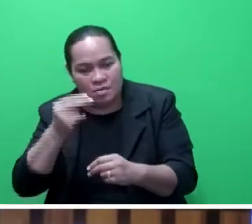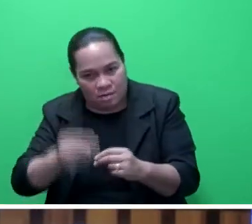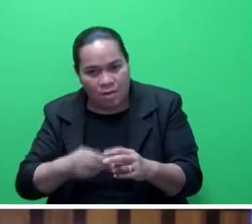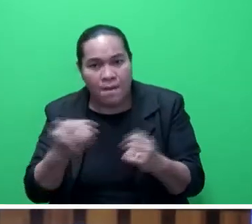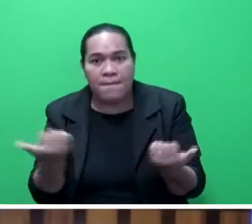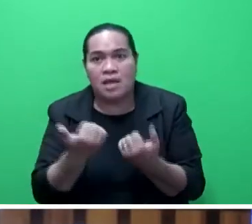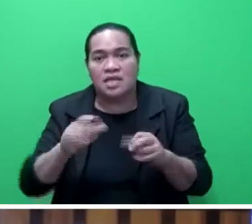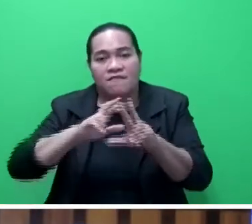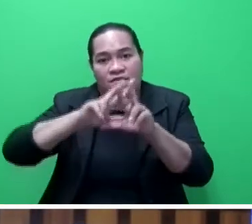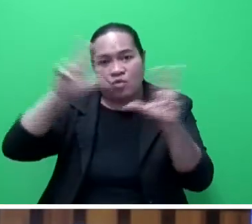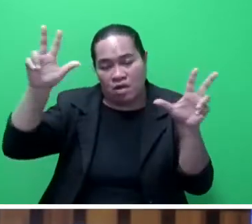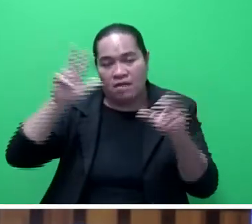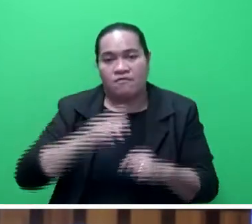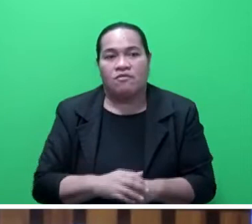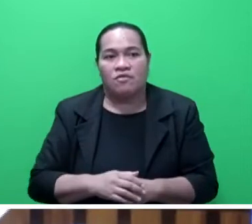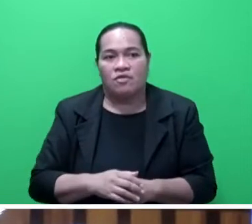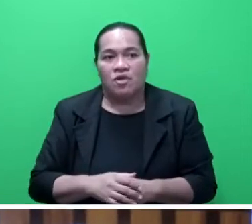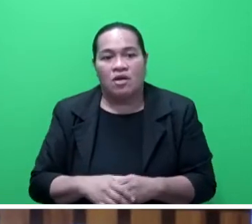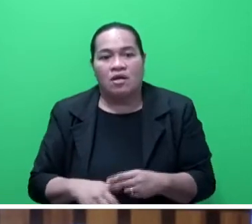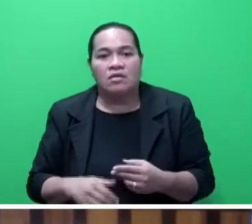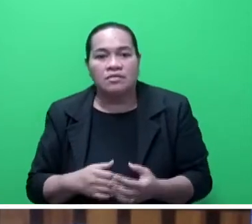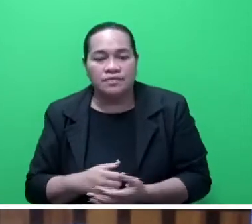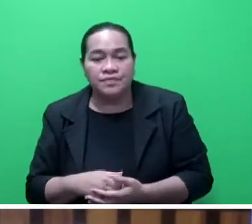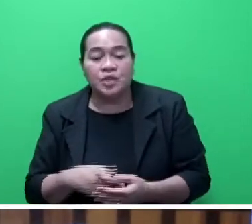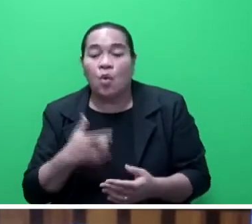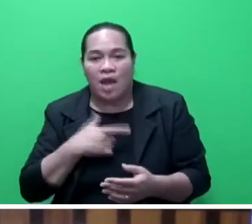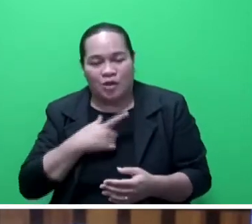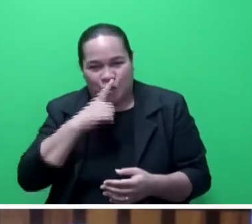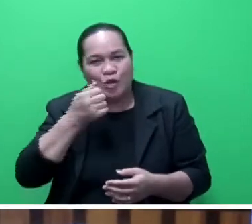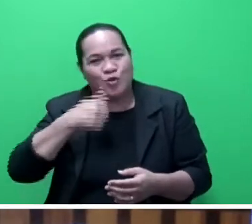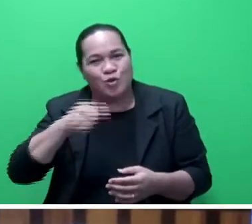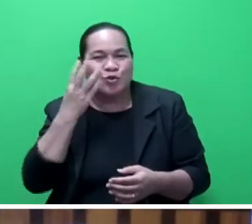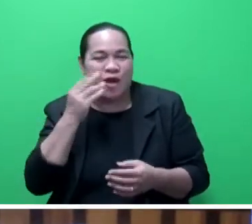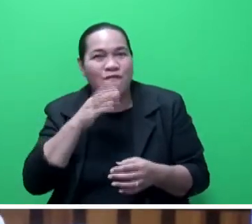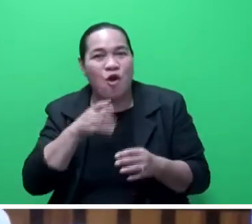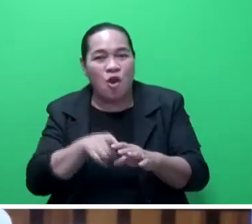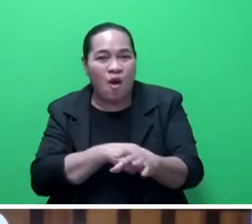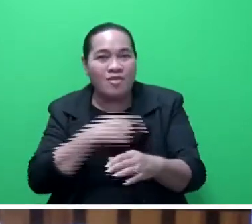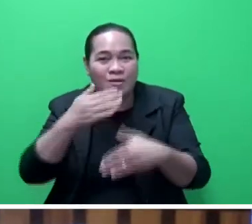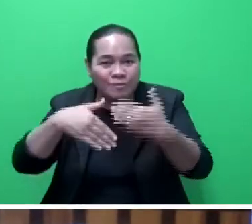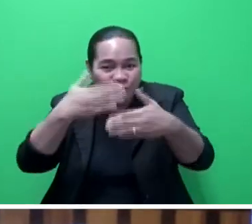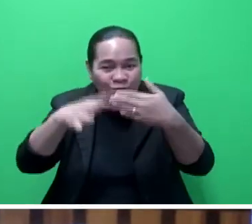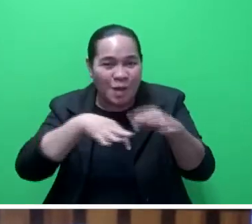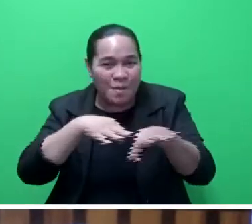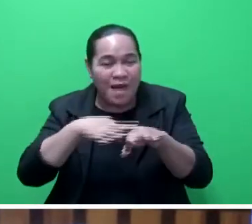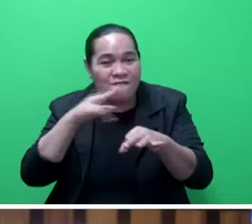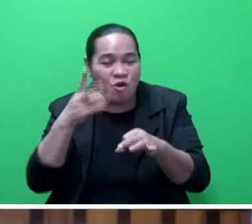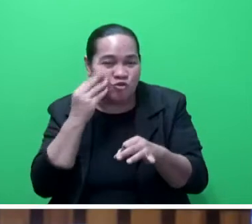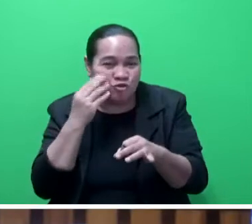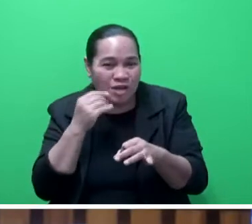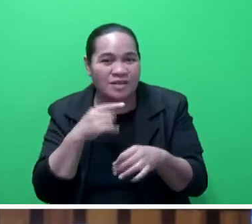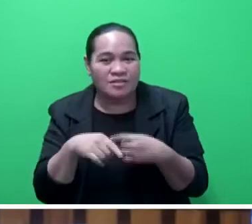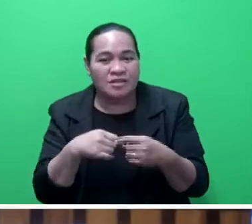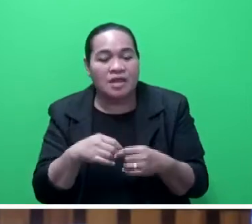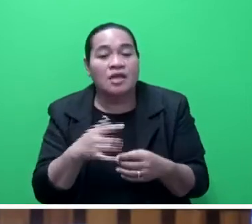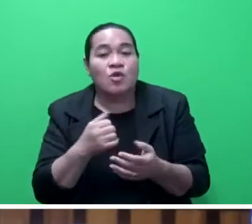level, thanks to Honourable Kula, to maximize cane production for the long-term business viability of the sugar industry. To assist landowning